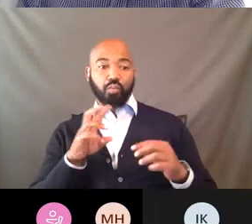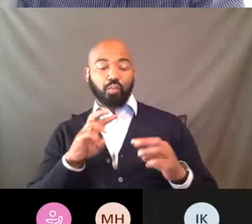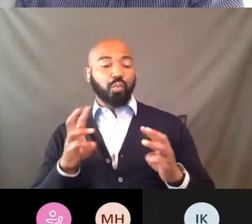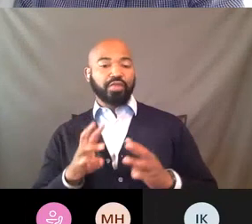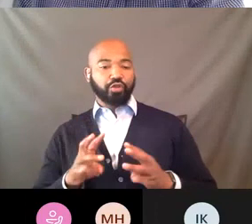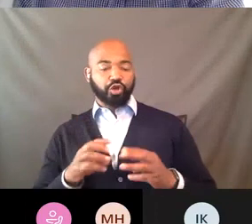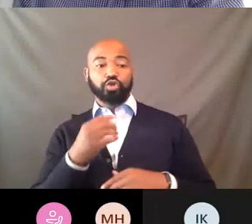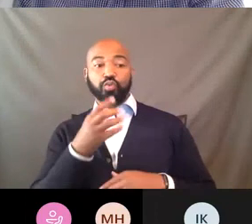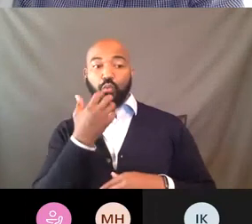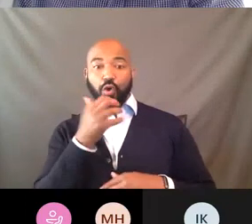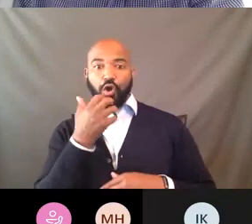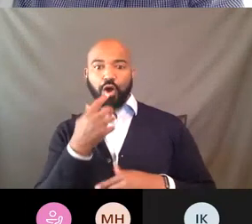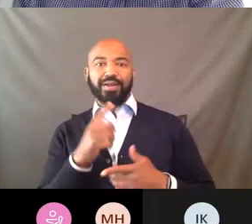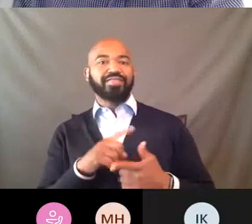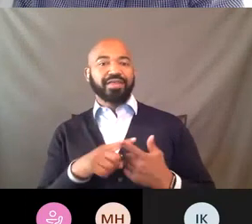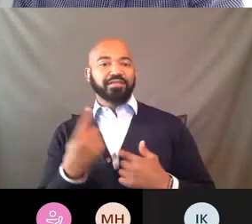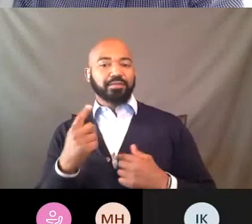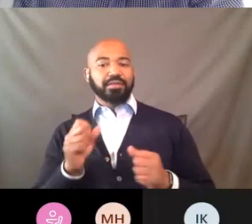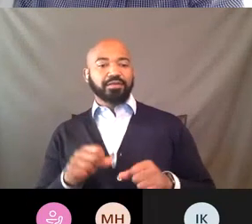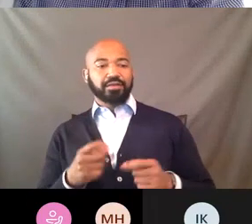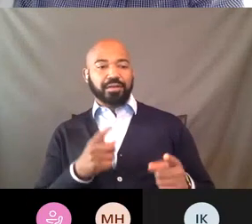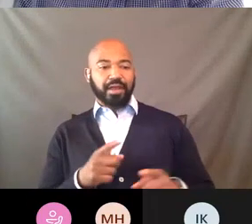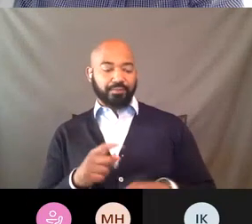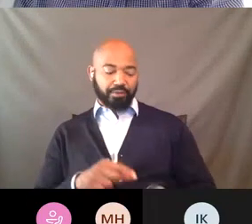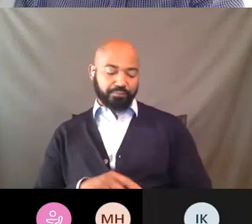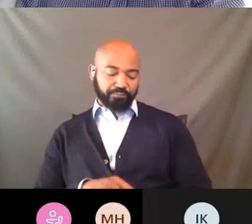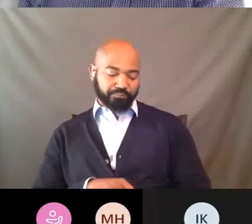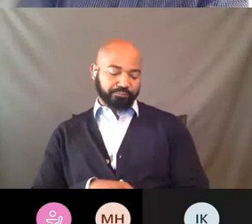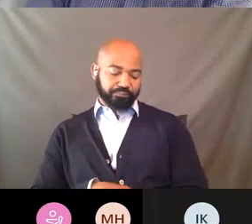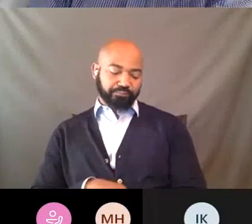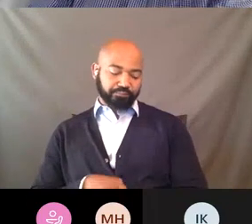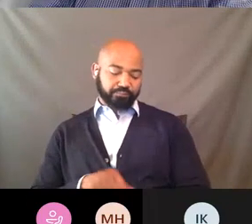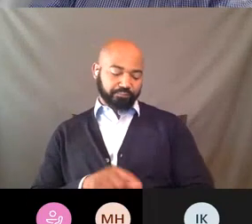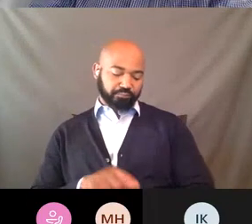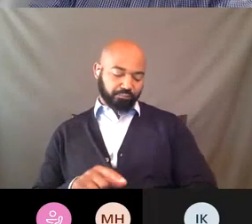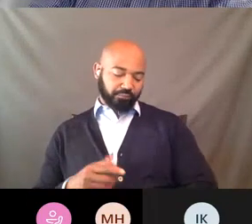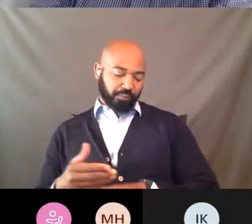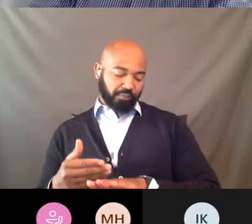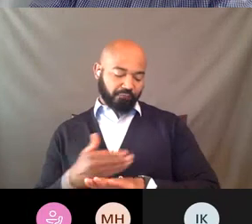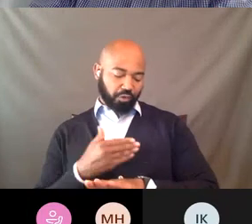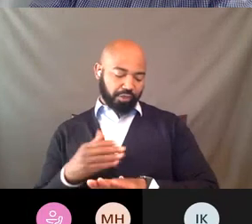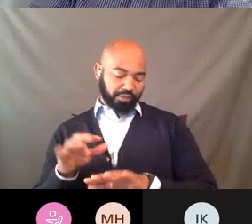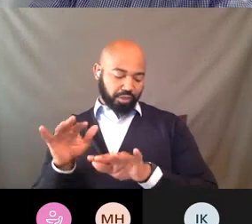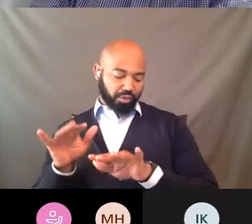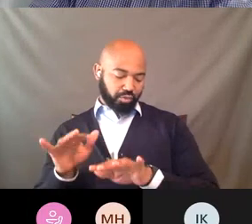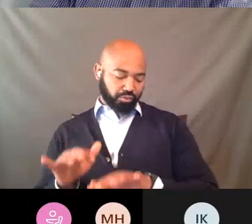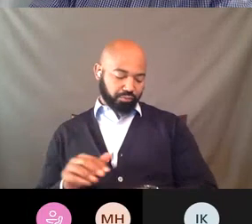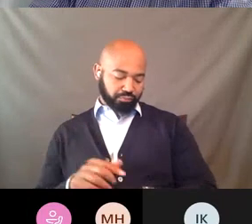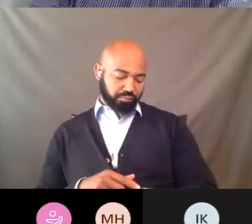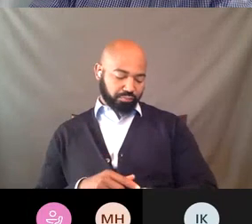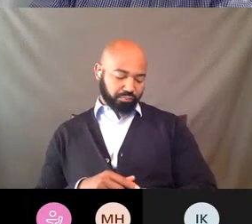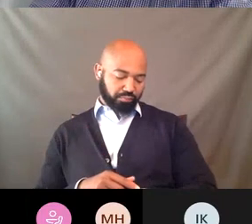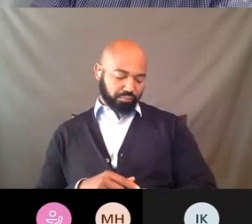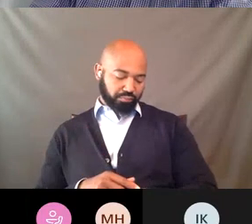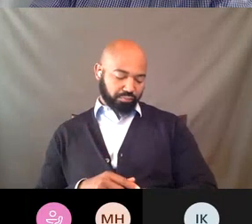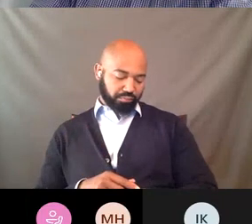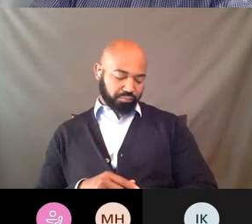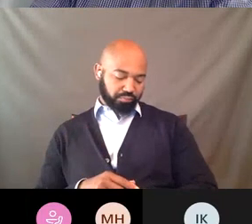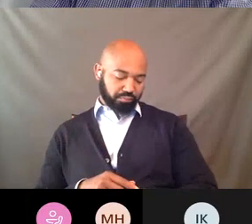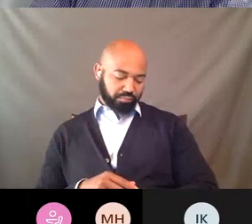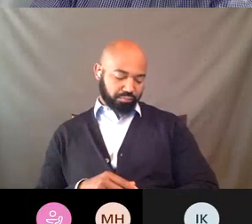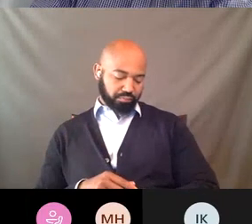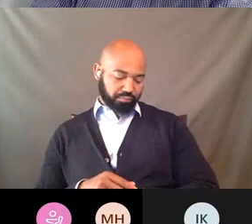actually happen. Thank you. By the time it snows. Yes. Well, thank you, Rebecca, for reminding